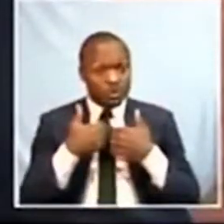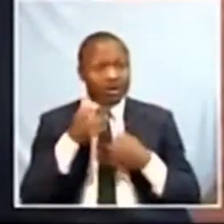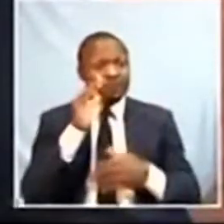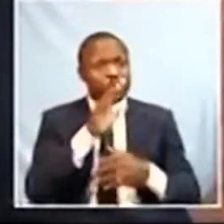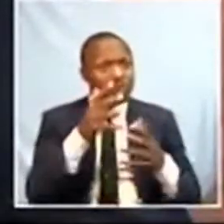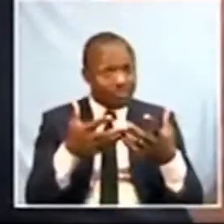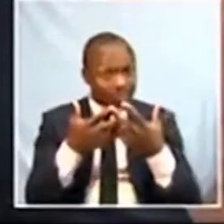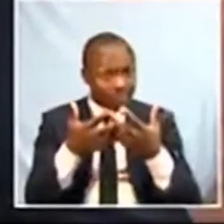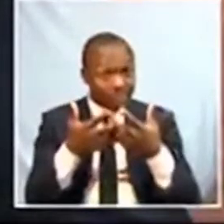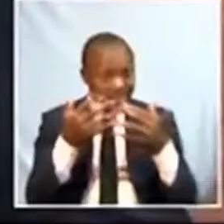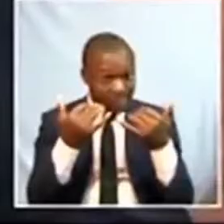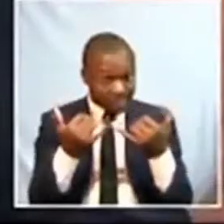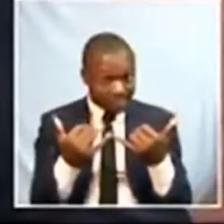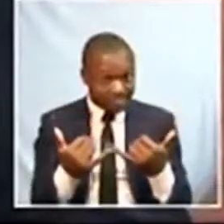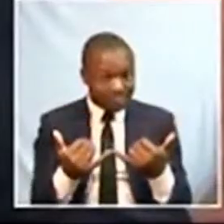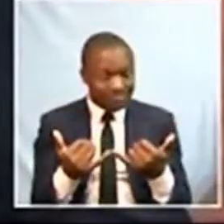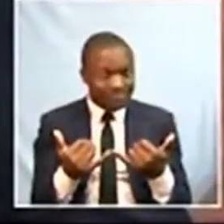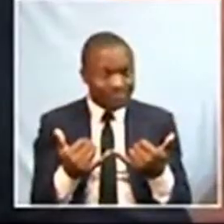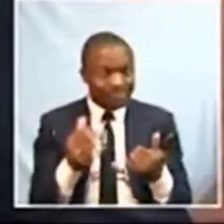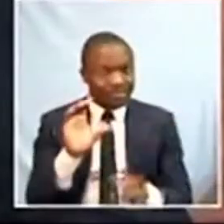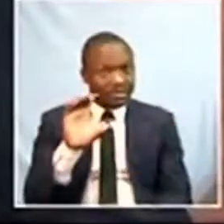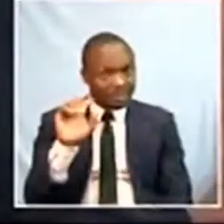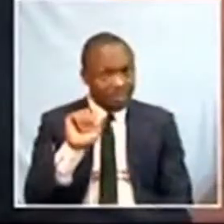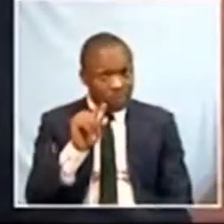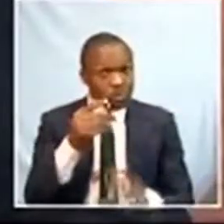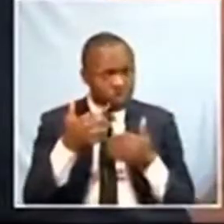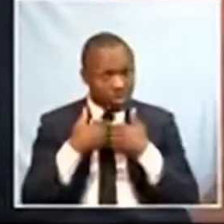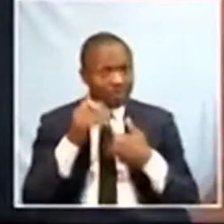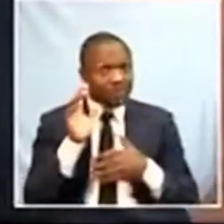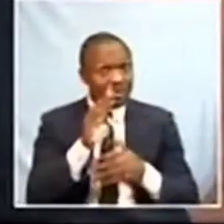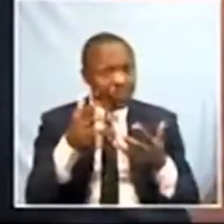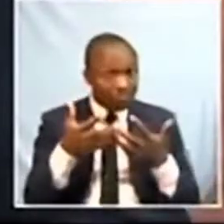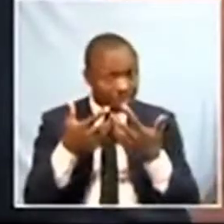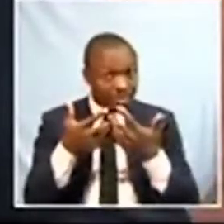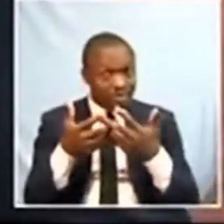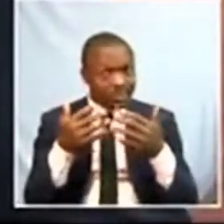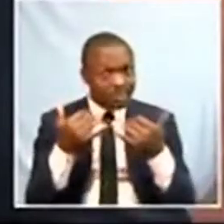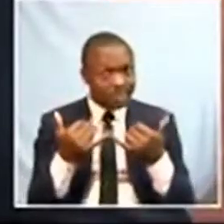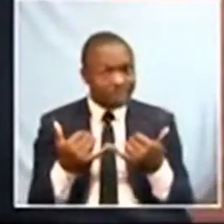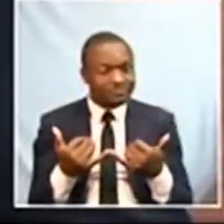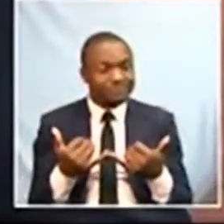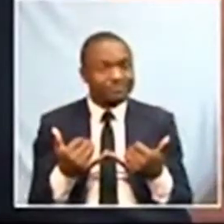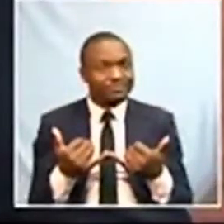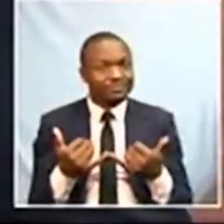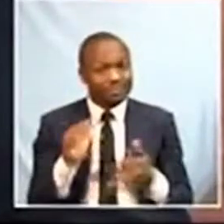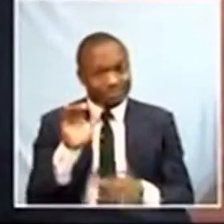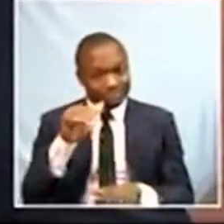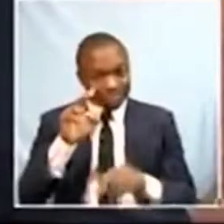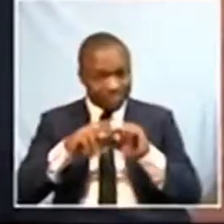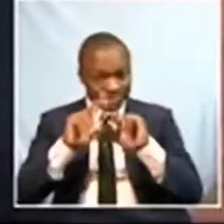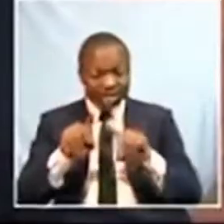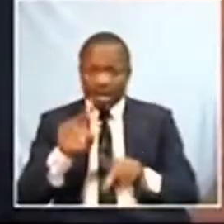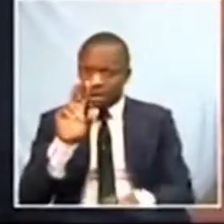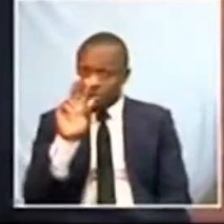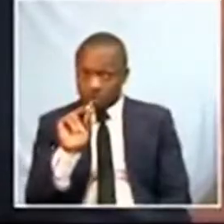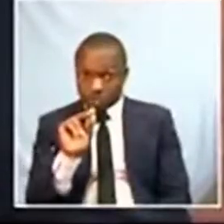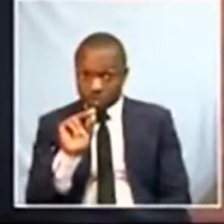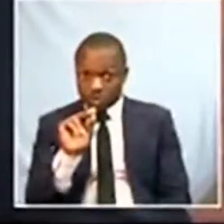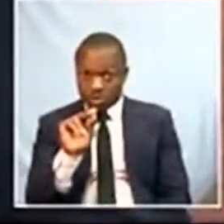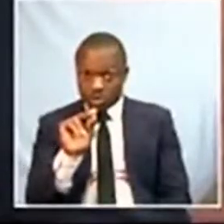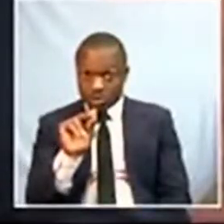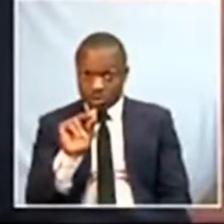now, isn't it? Yes, you do have your own rig now. Yes, So Chair. no more